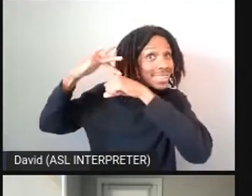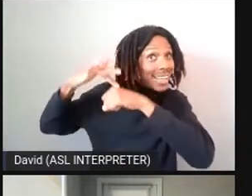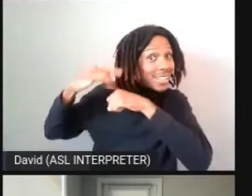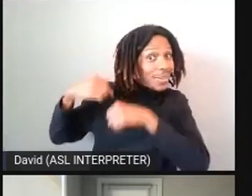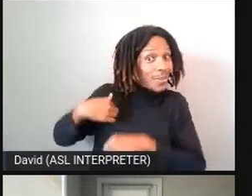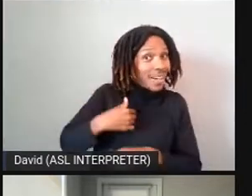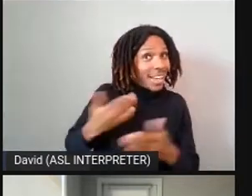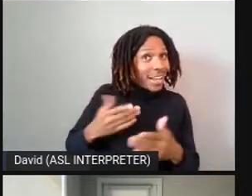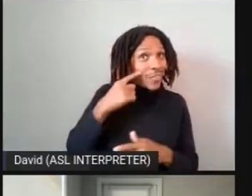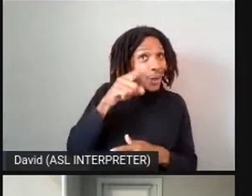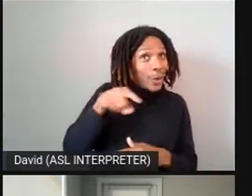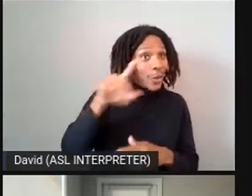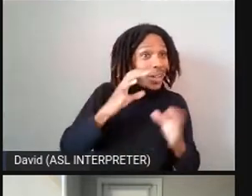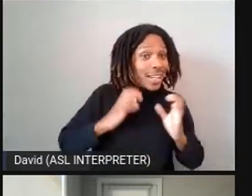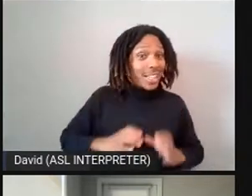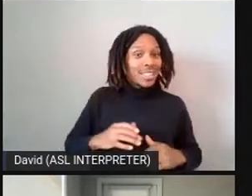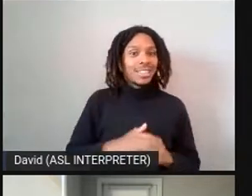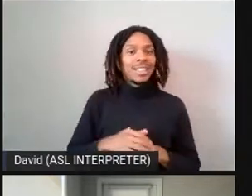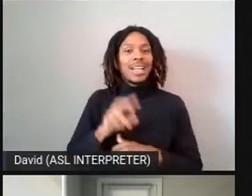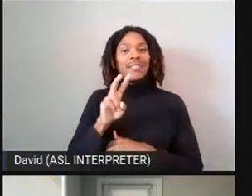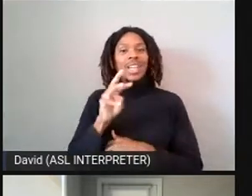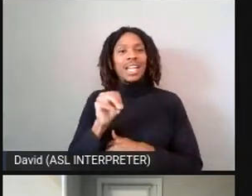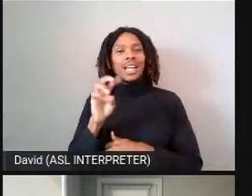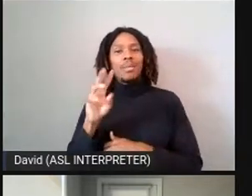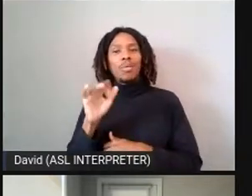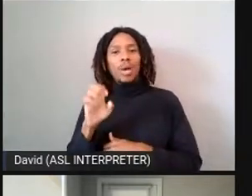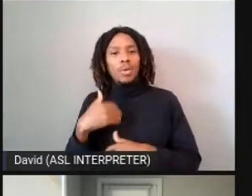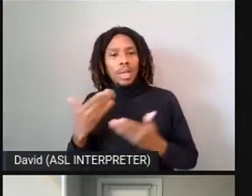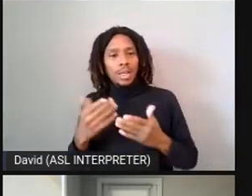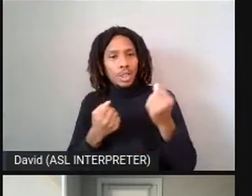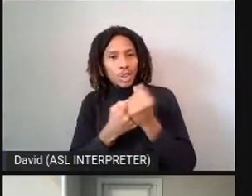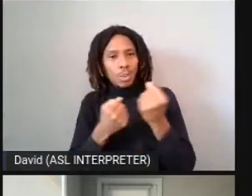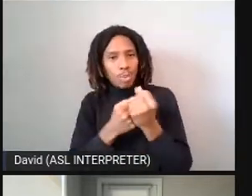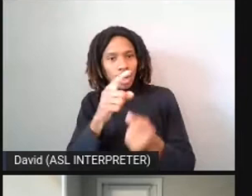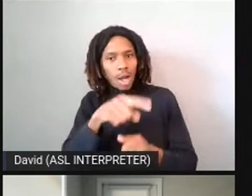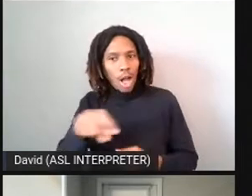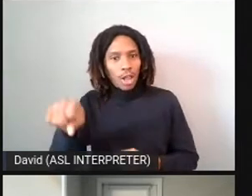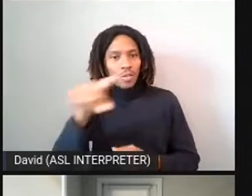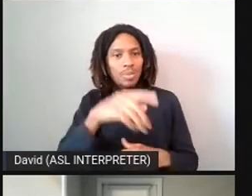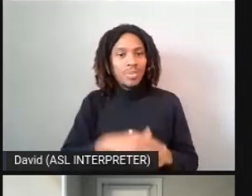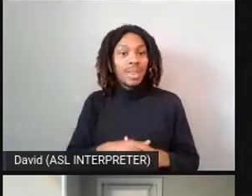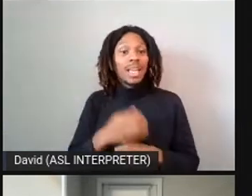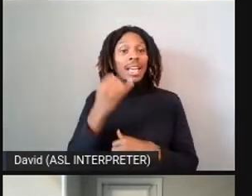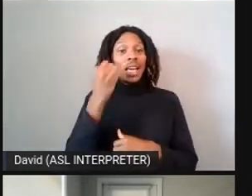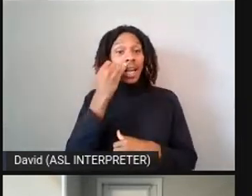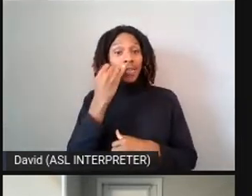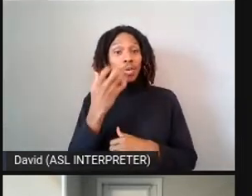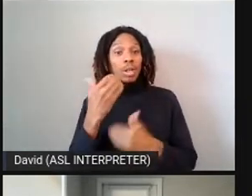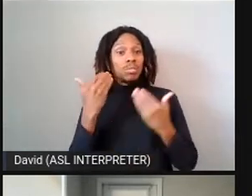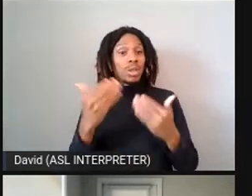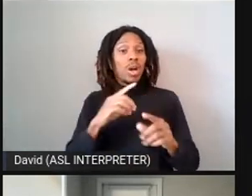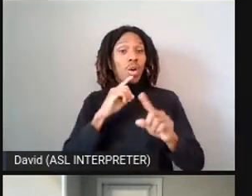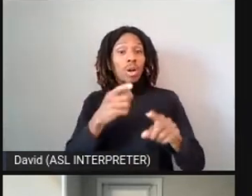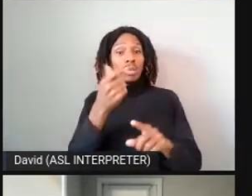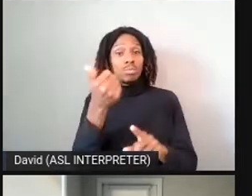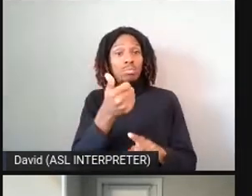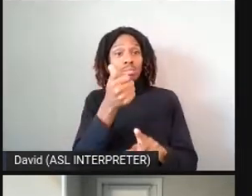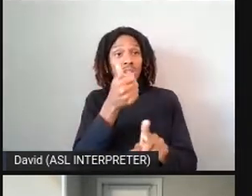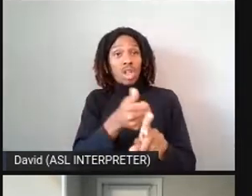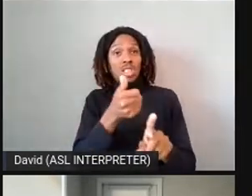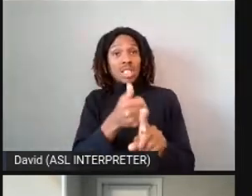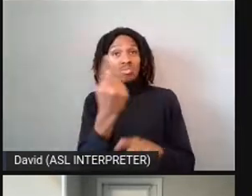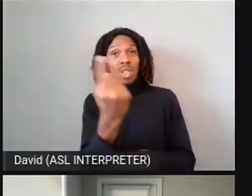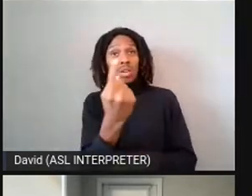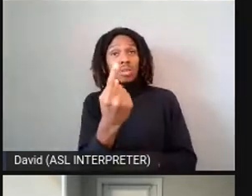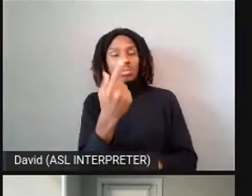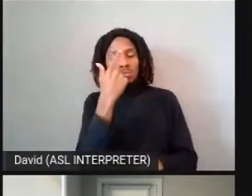the customers. VMware is also there to support all of you. So if you want to place this order by yourself,